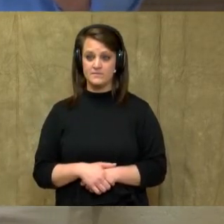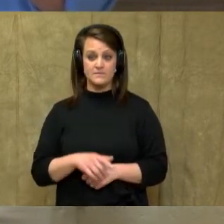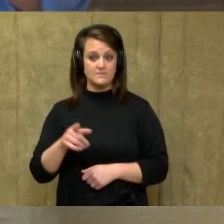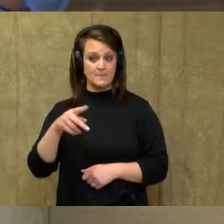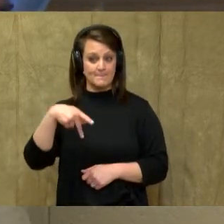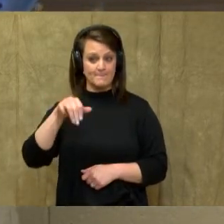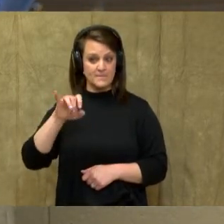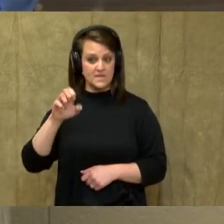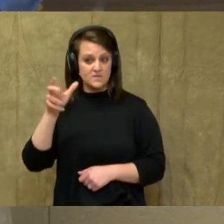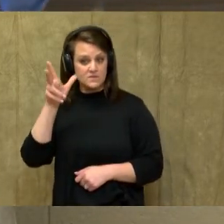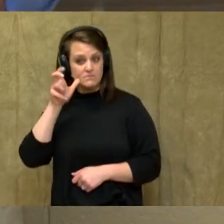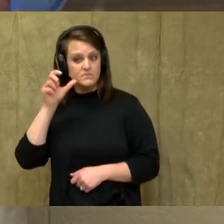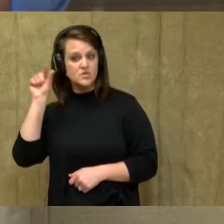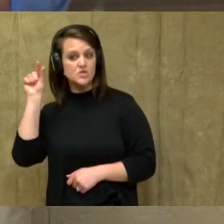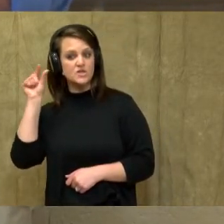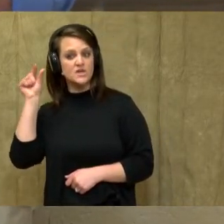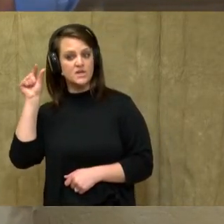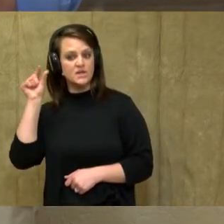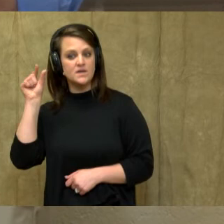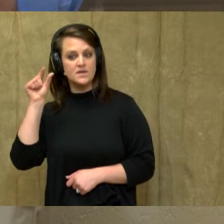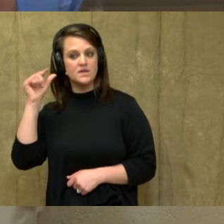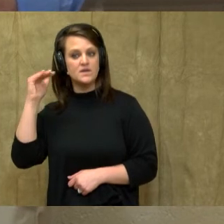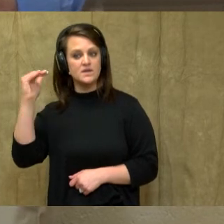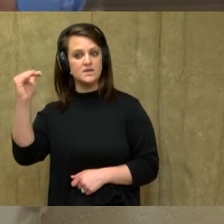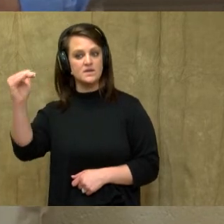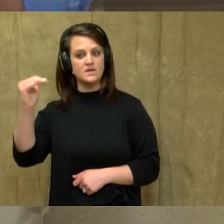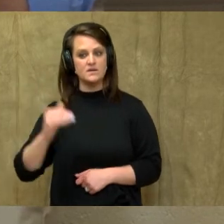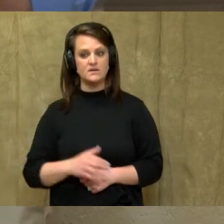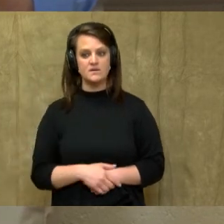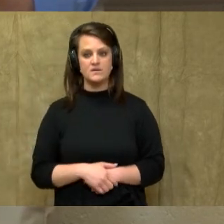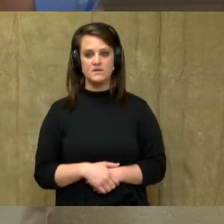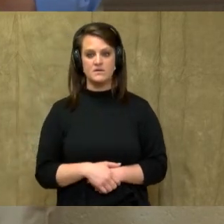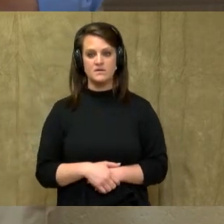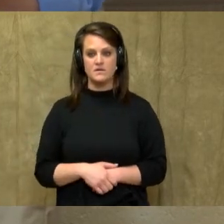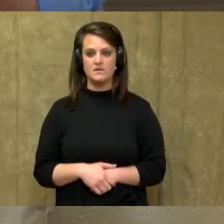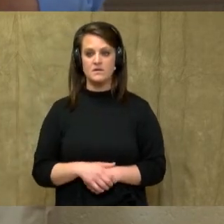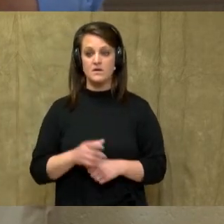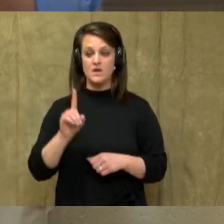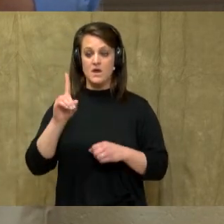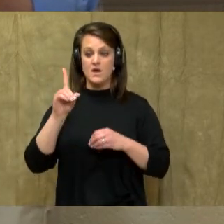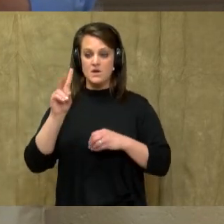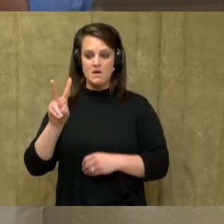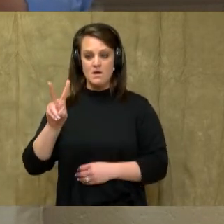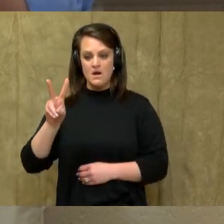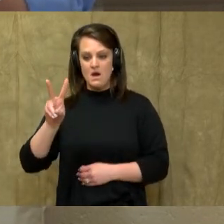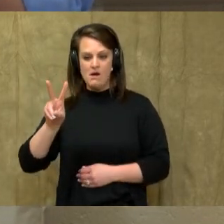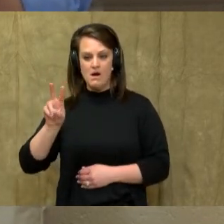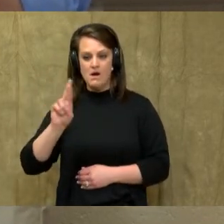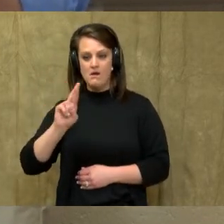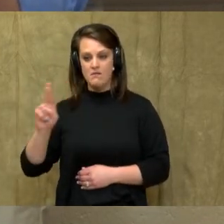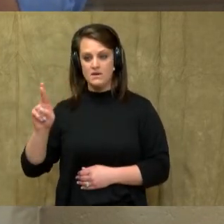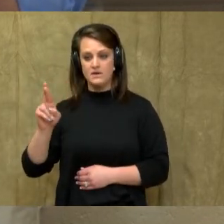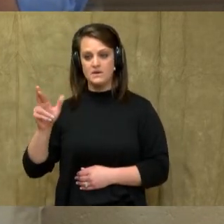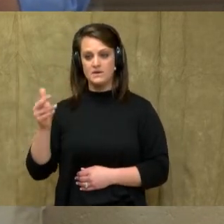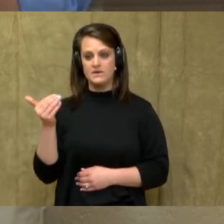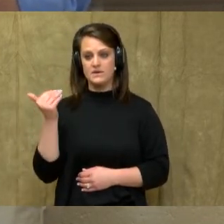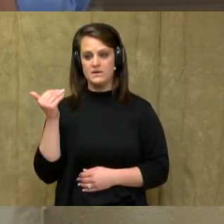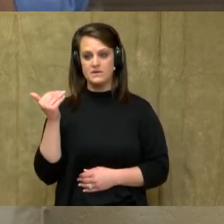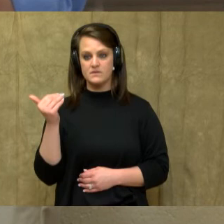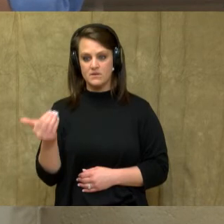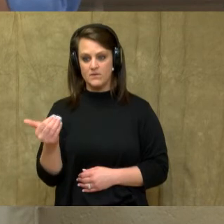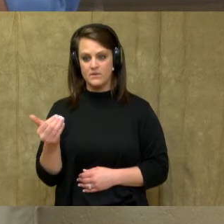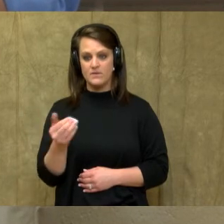There's your pitch reference. That's a G. G. 1, 2,